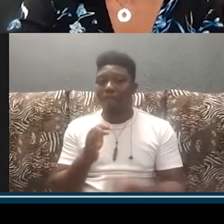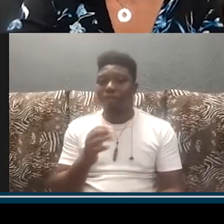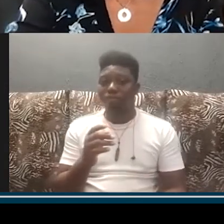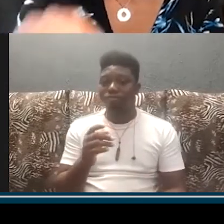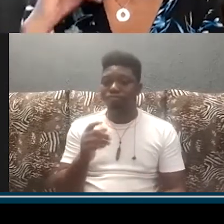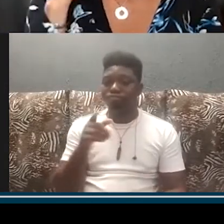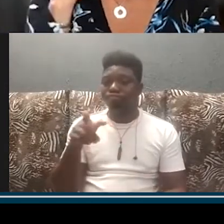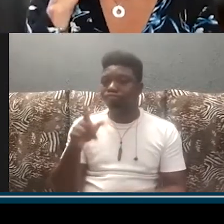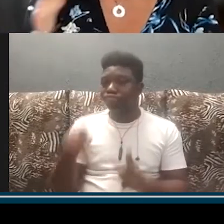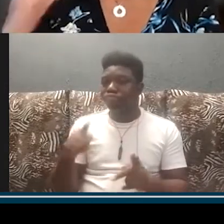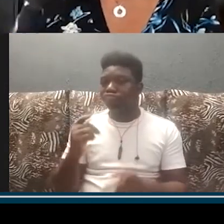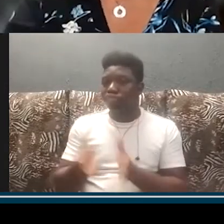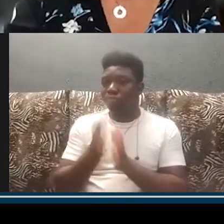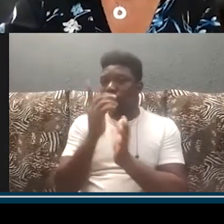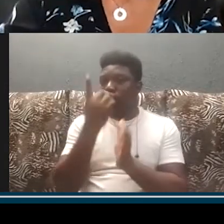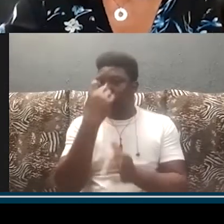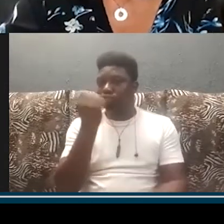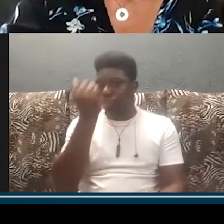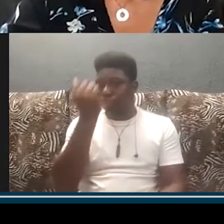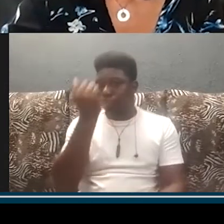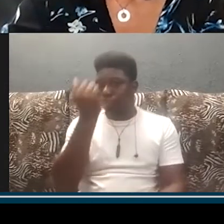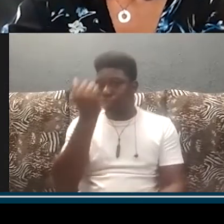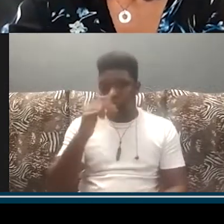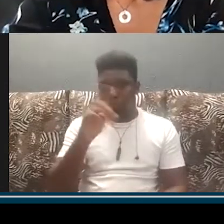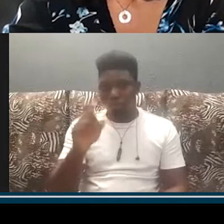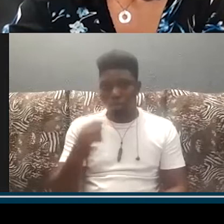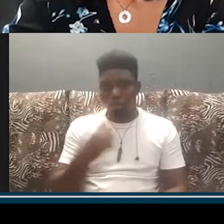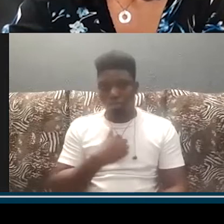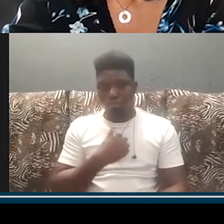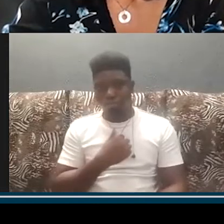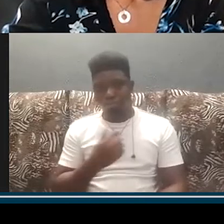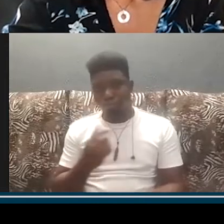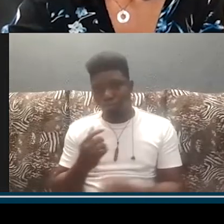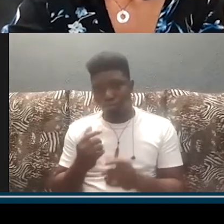to clarify. I am going to be offended if somebody makes an assumption